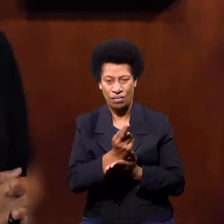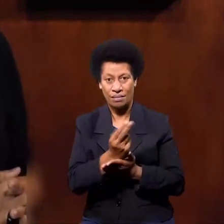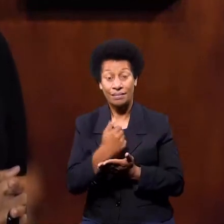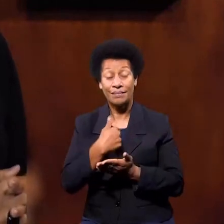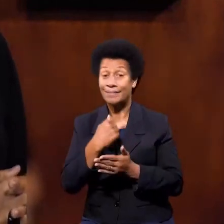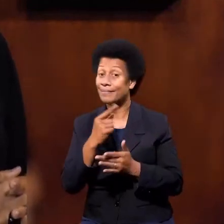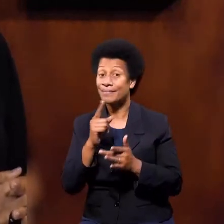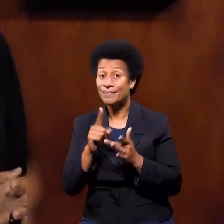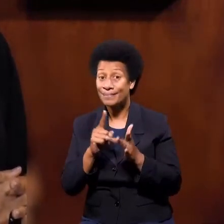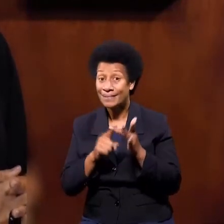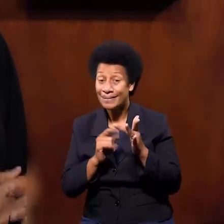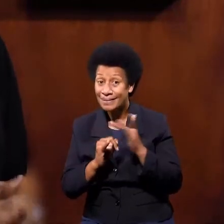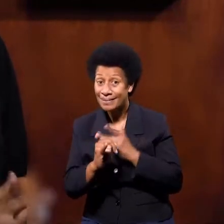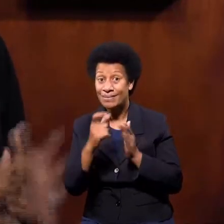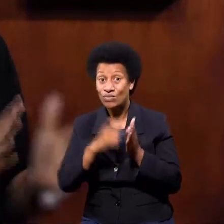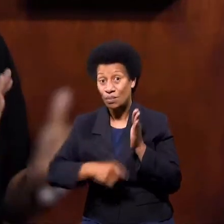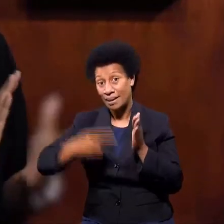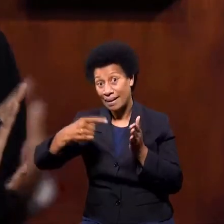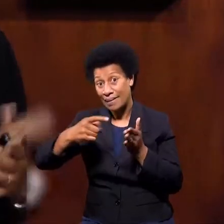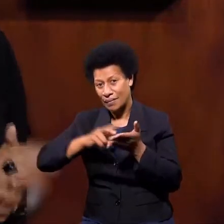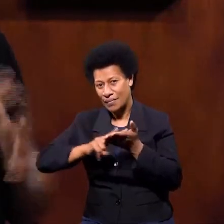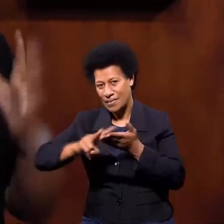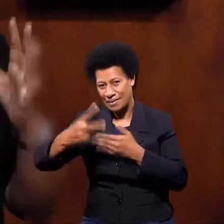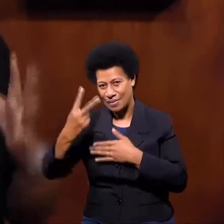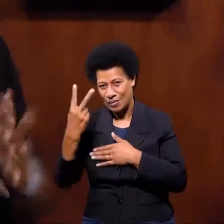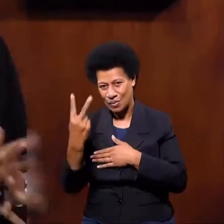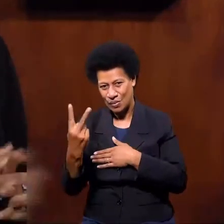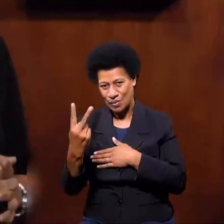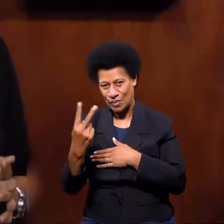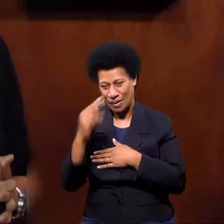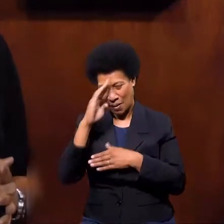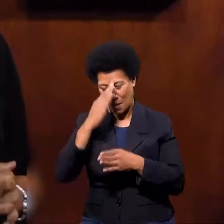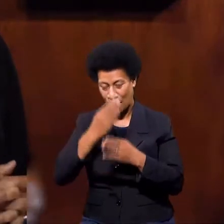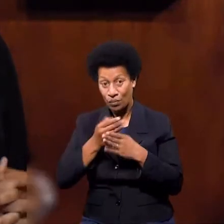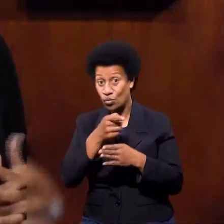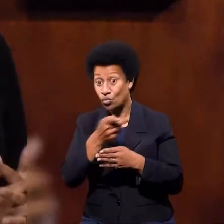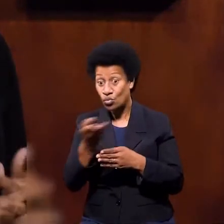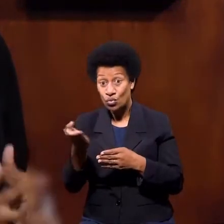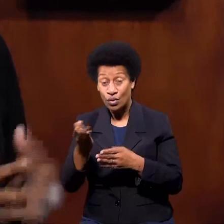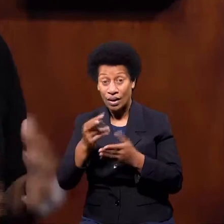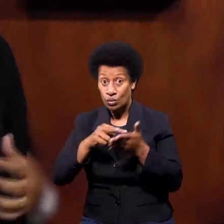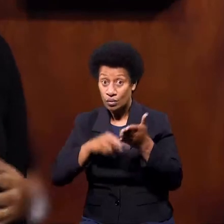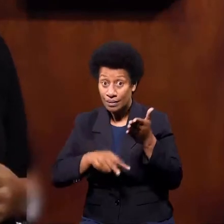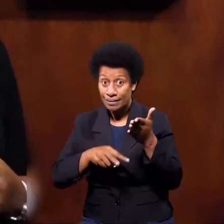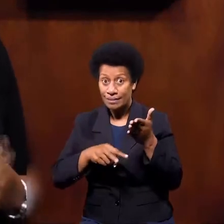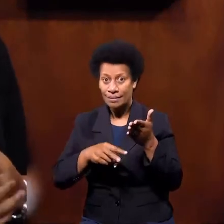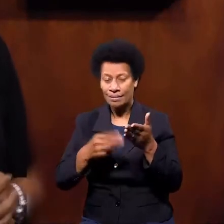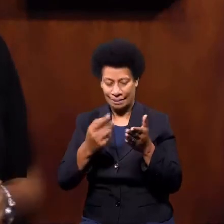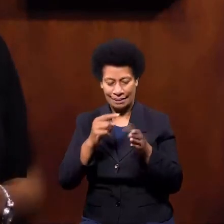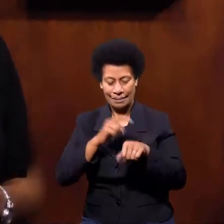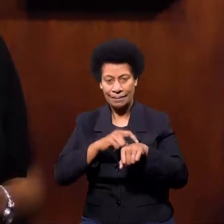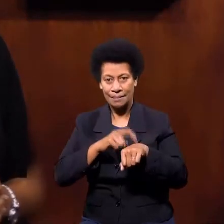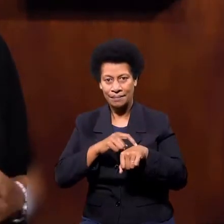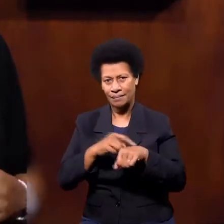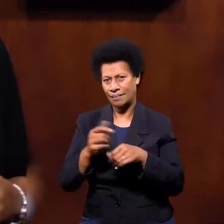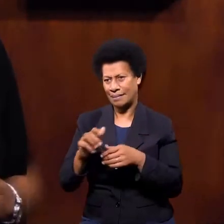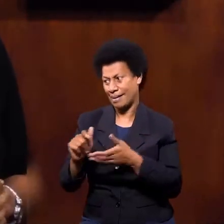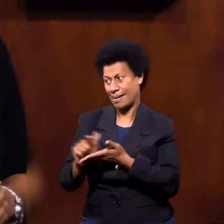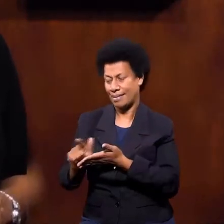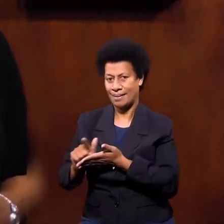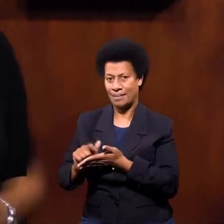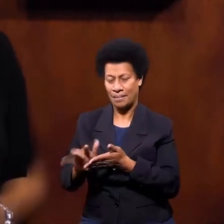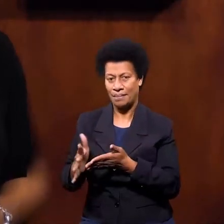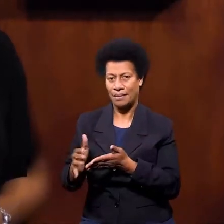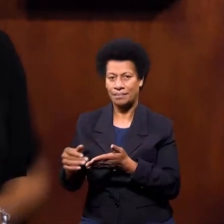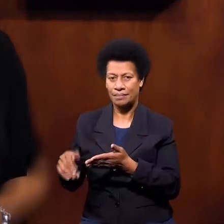Isaiah chapter 11 verse 2. All right, and I hope you will read it when you have the time, but I may come across it again